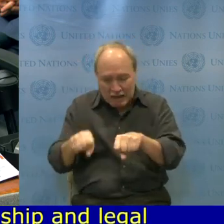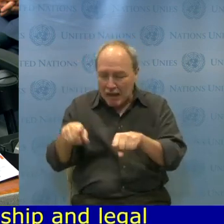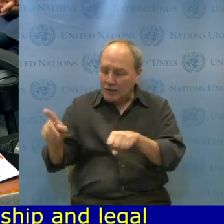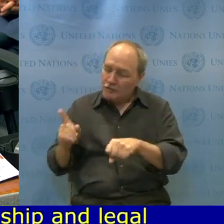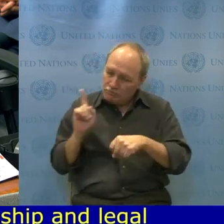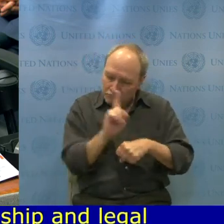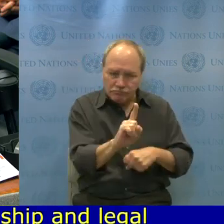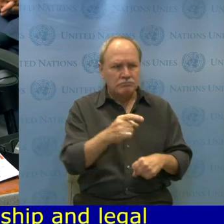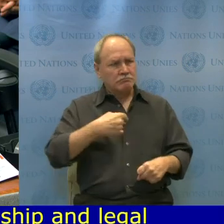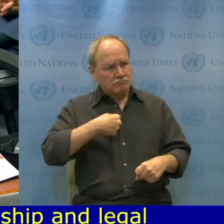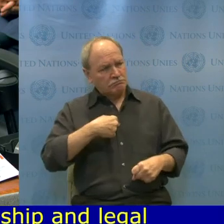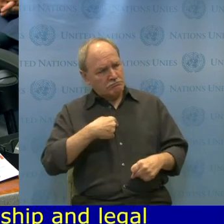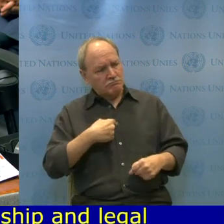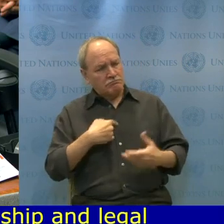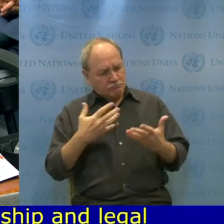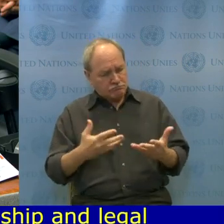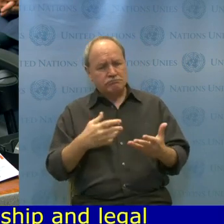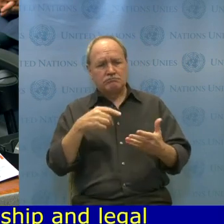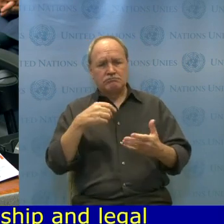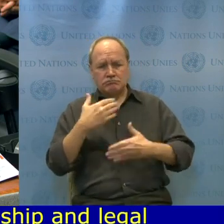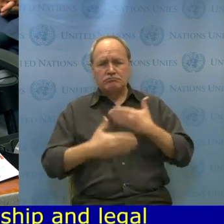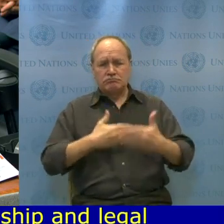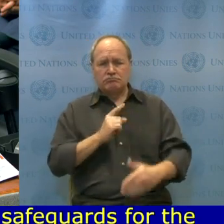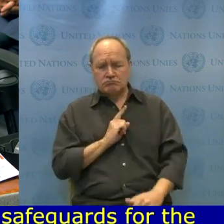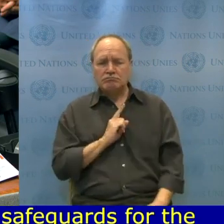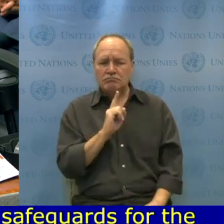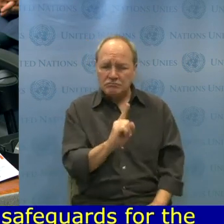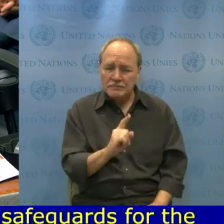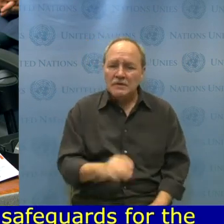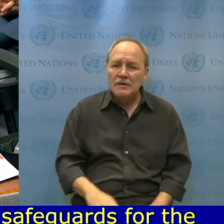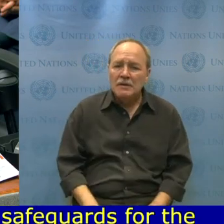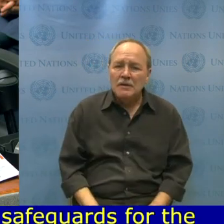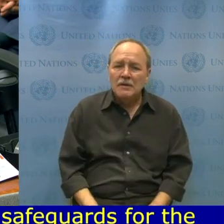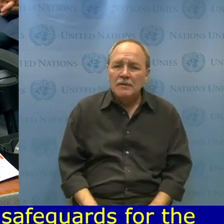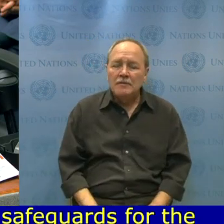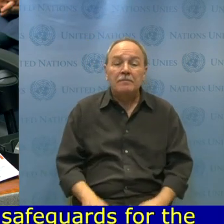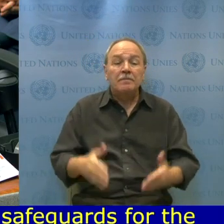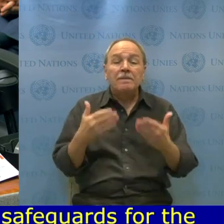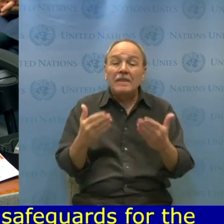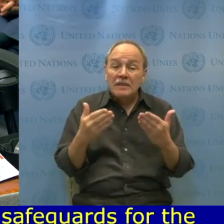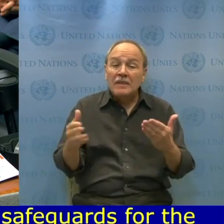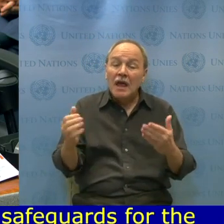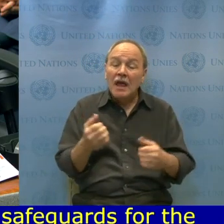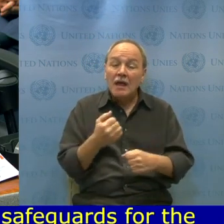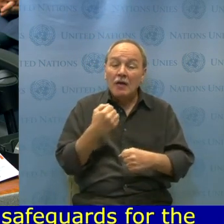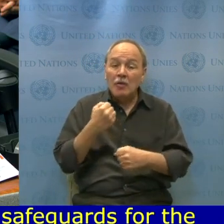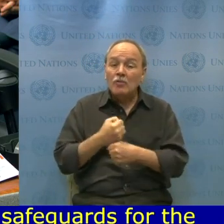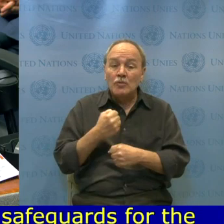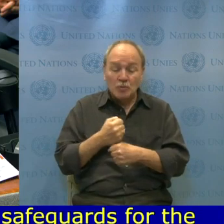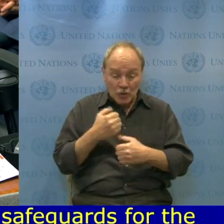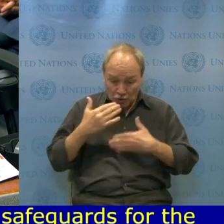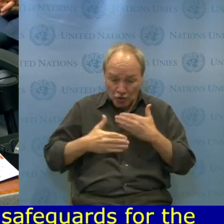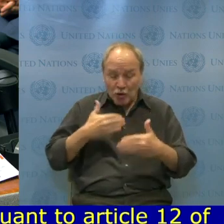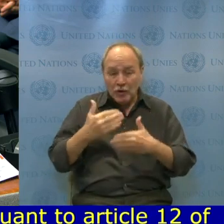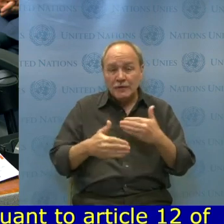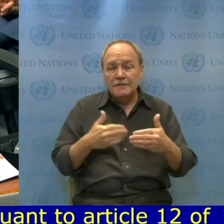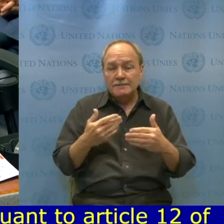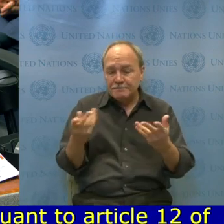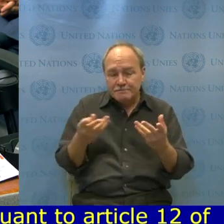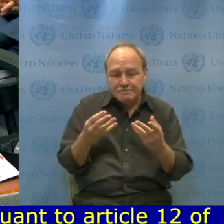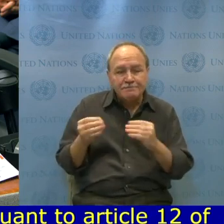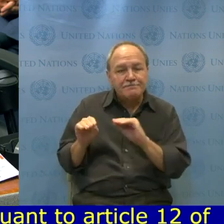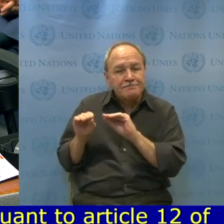Convention. We are at present implementing this. At present, we're working on training those in the judicial sector